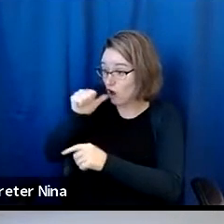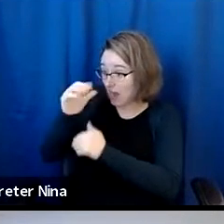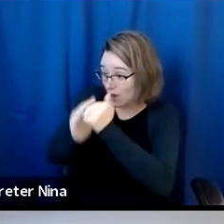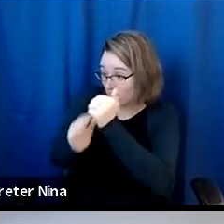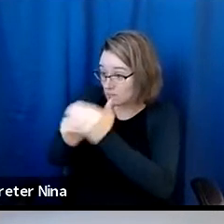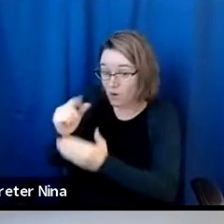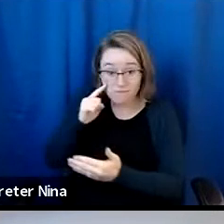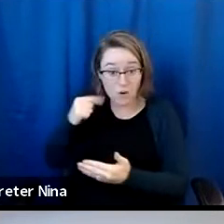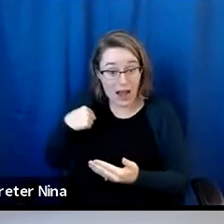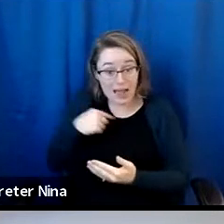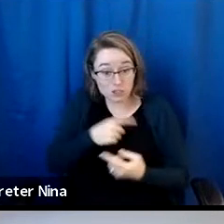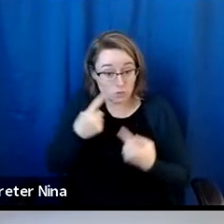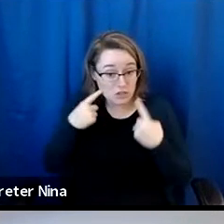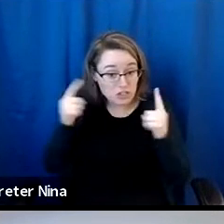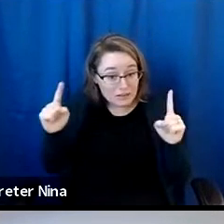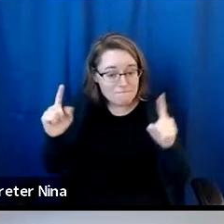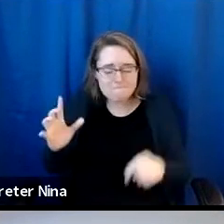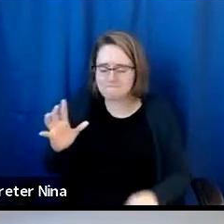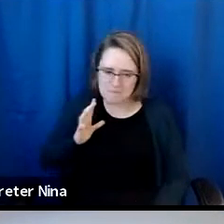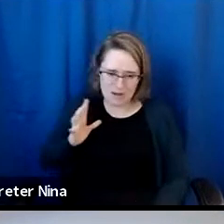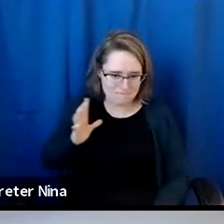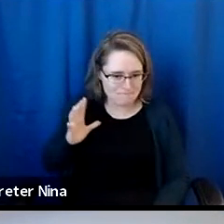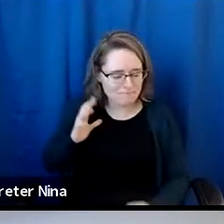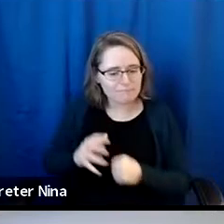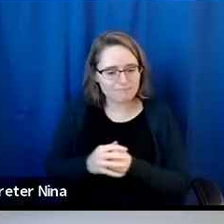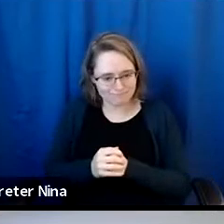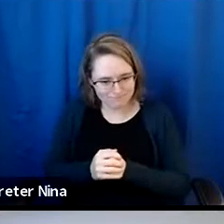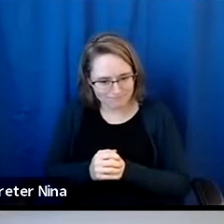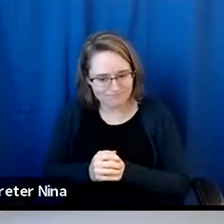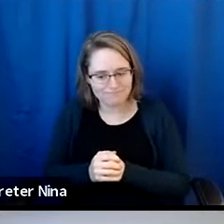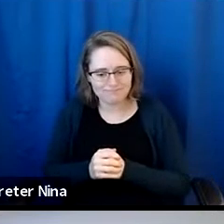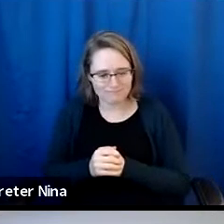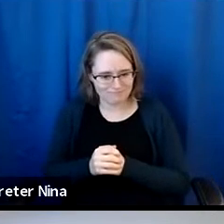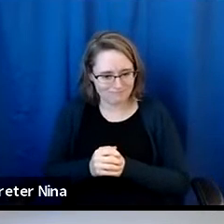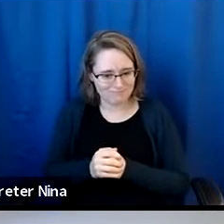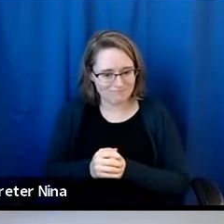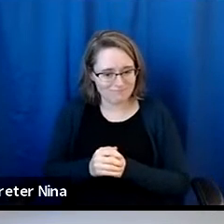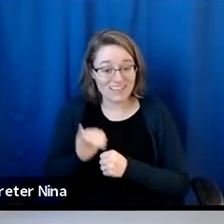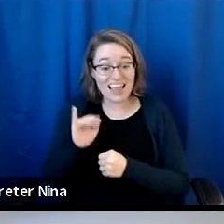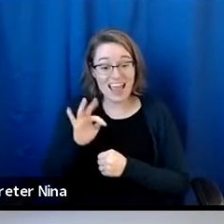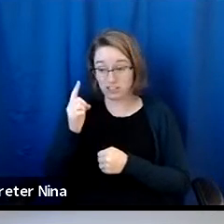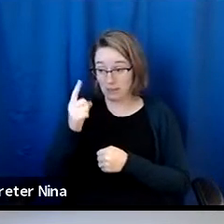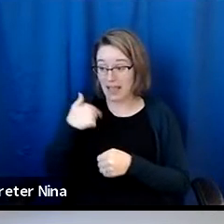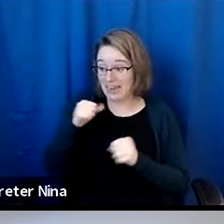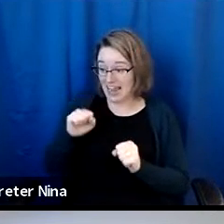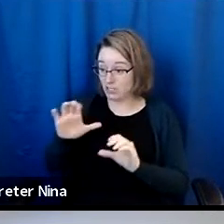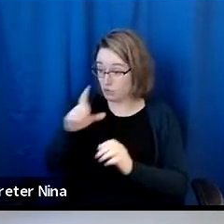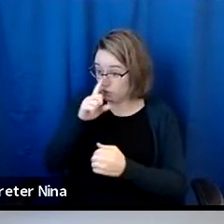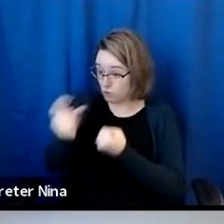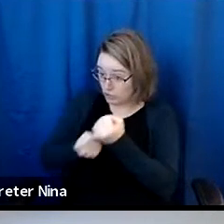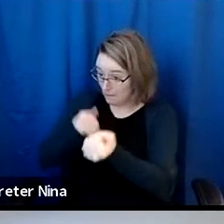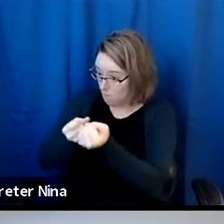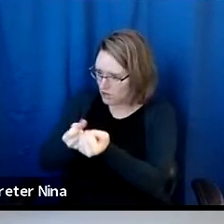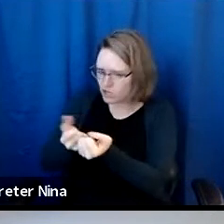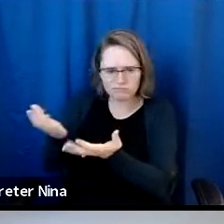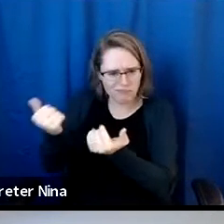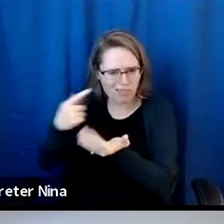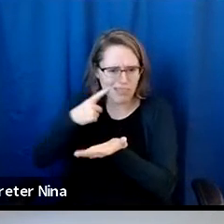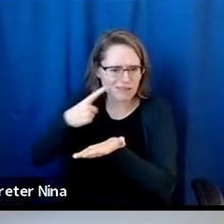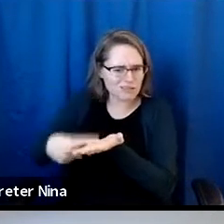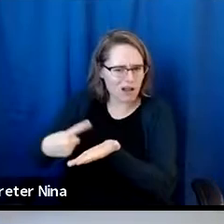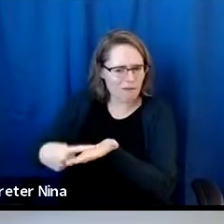achieve this, I'm okay with that. Right? I'm okay with that. And if there's something that I can do to support you, let's talk about that. I'll